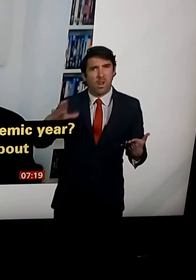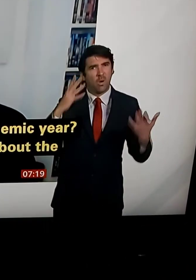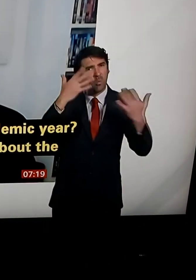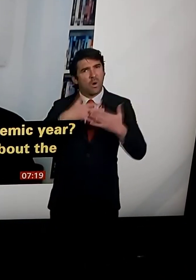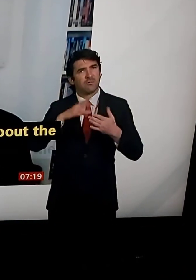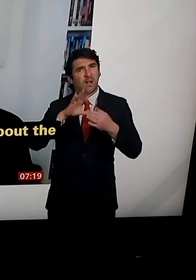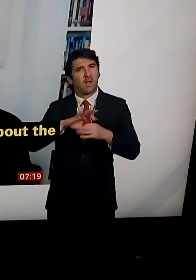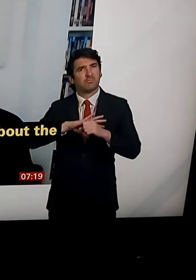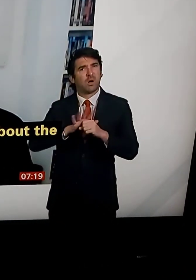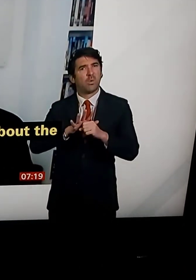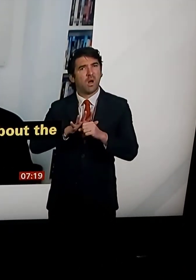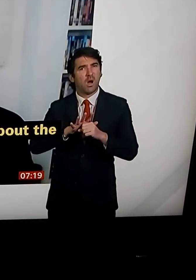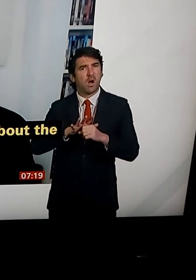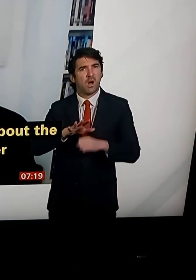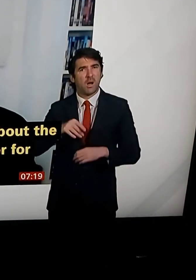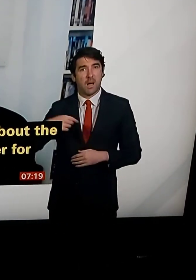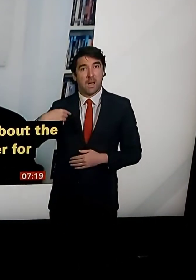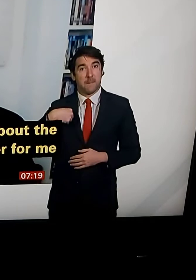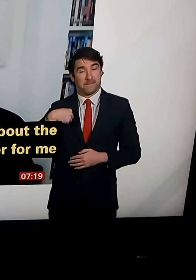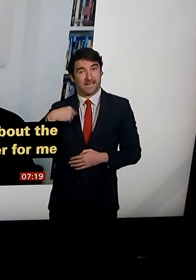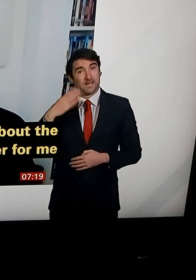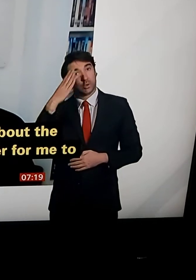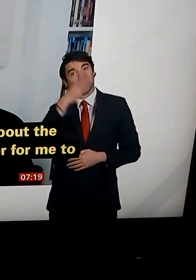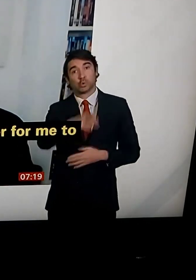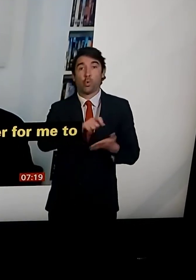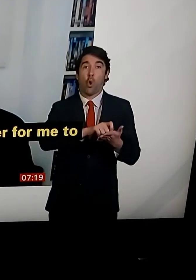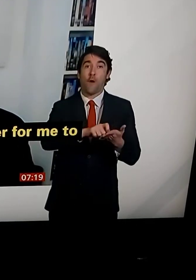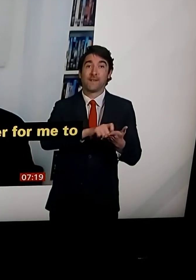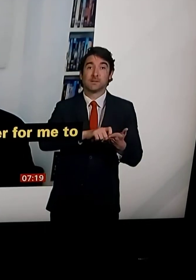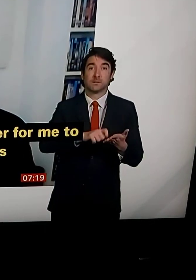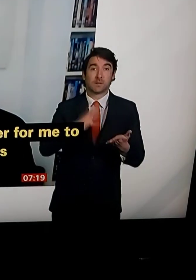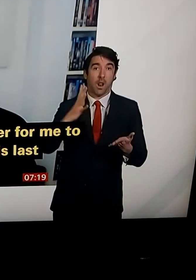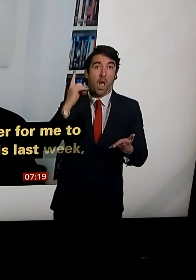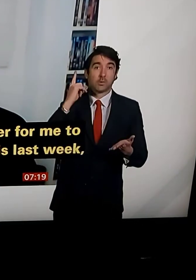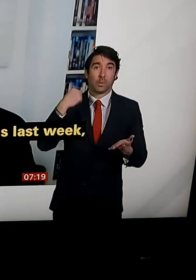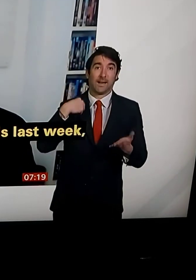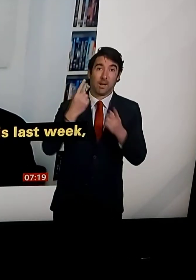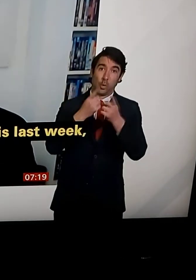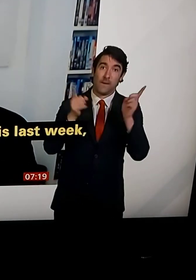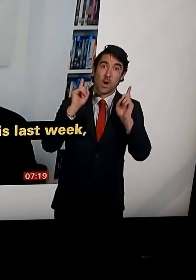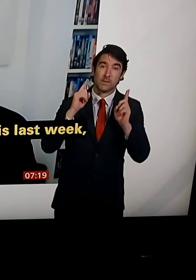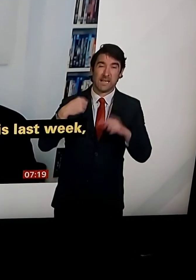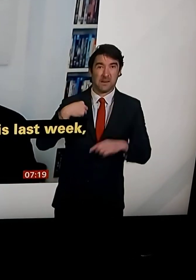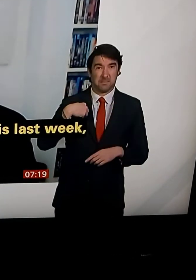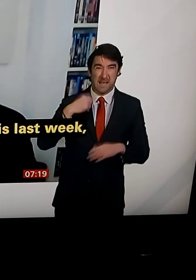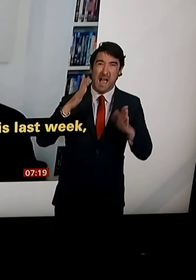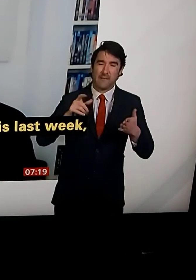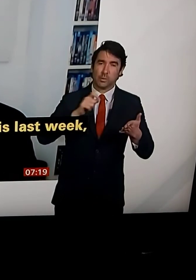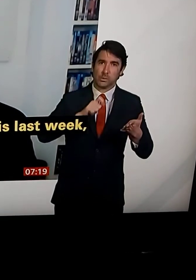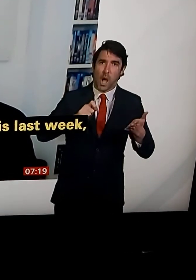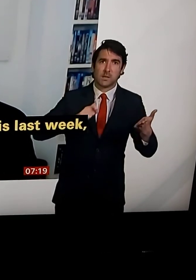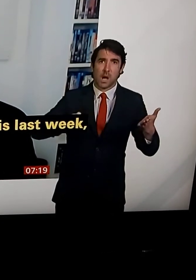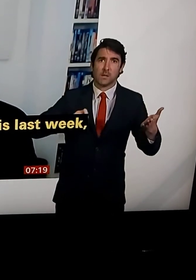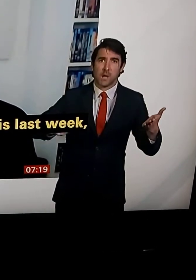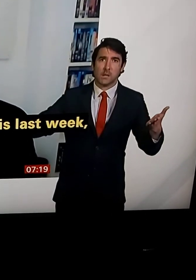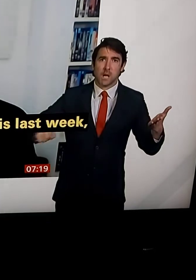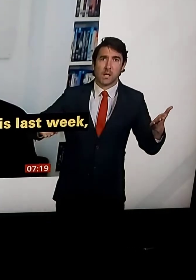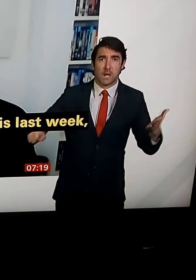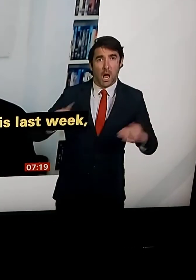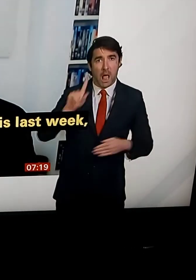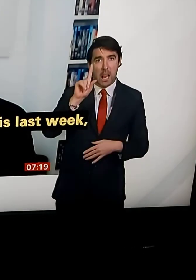week, I think I had to fill in 11 different safety assessments. Universities are pretty serious places when it comes to health and